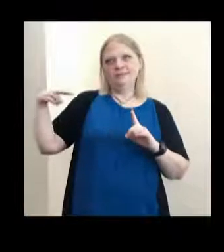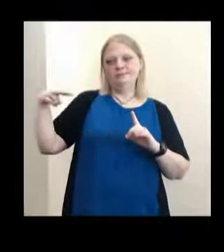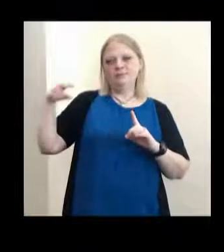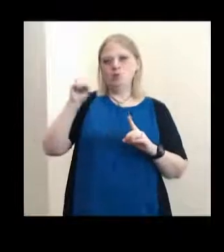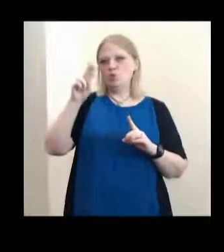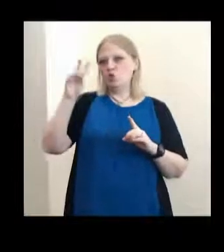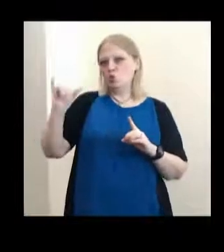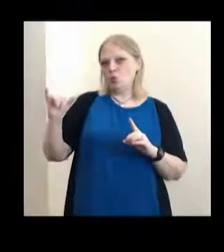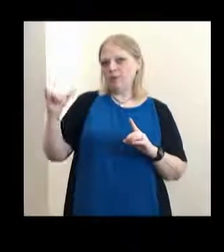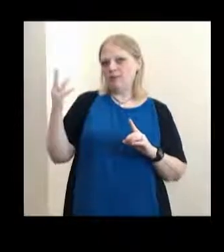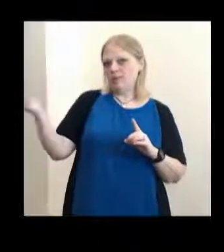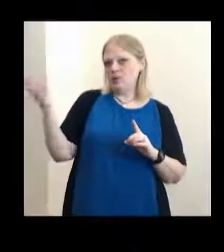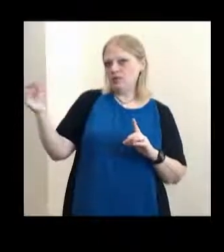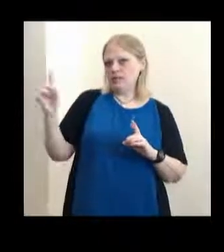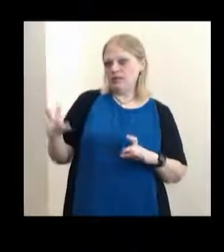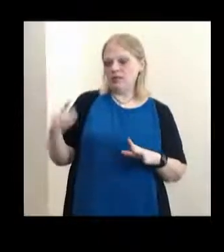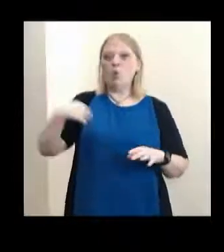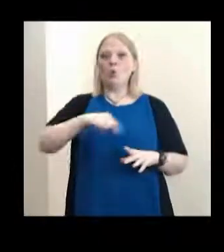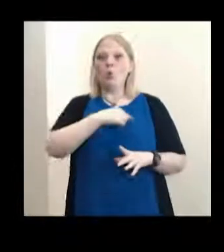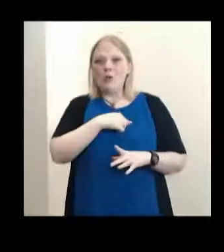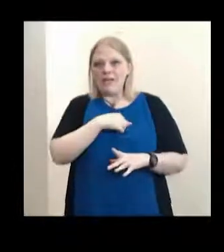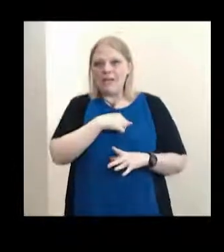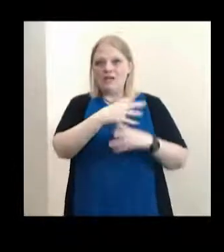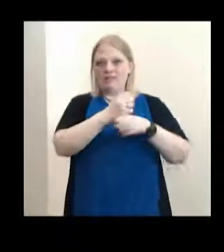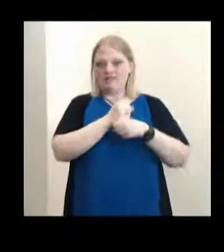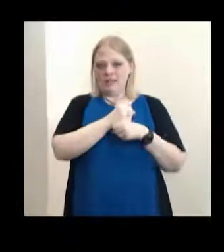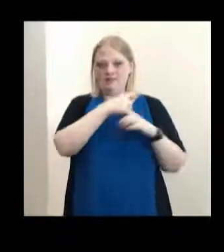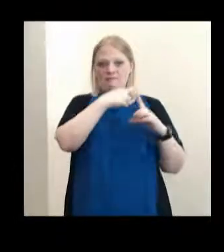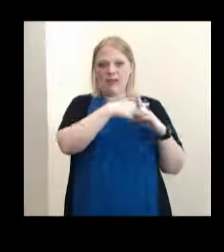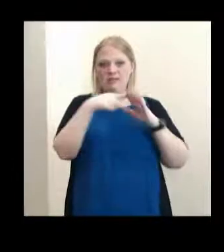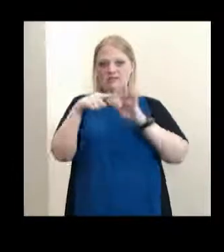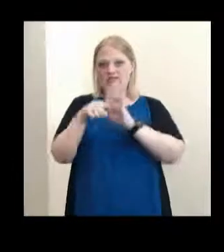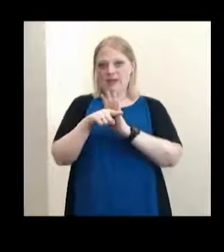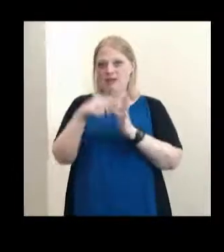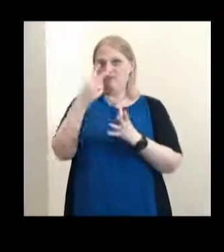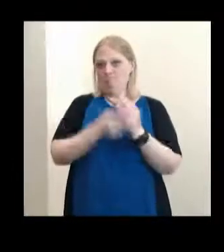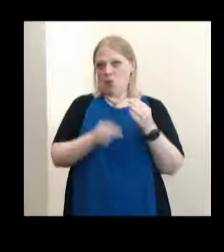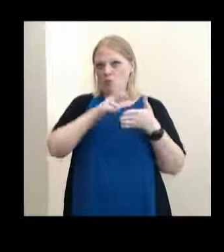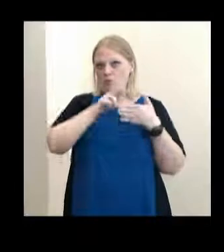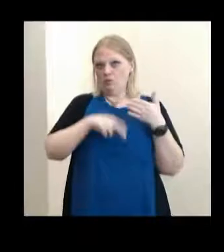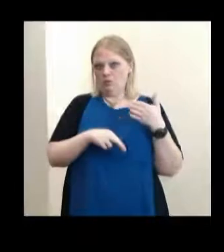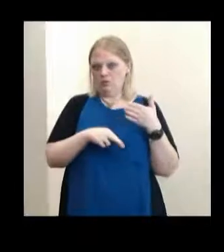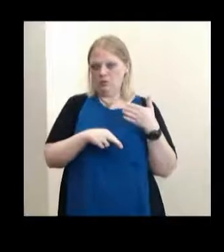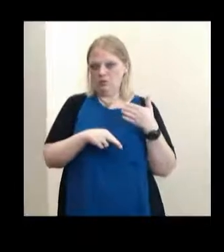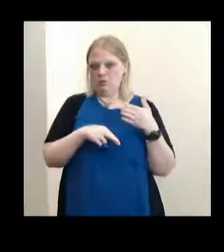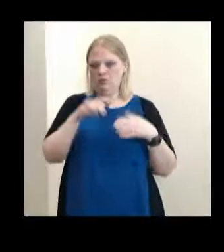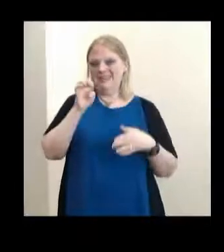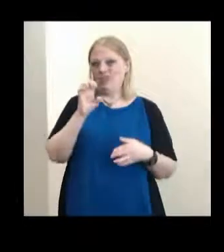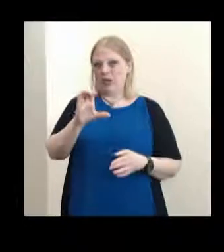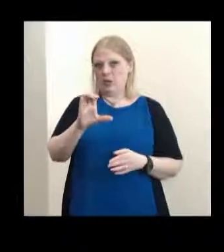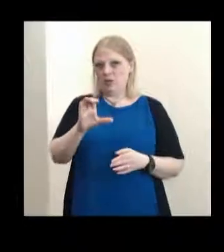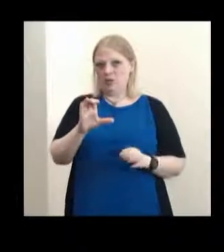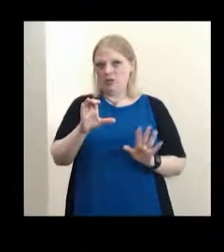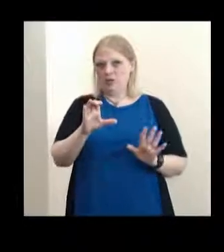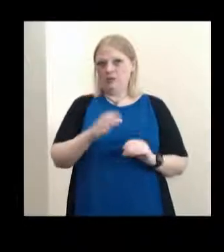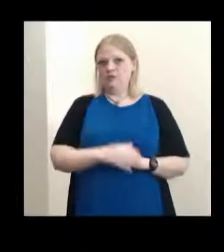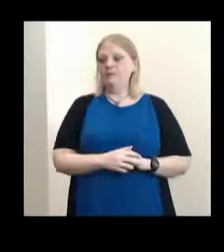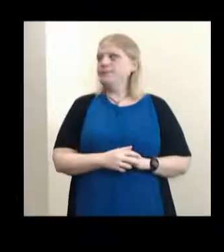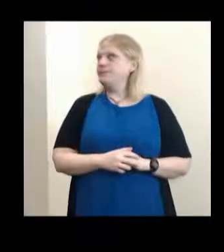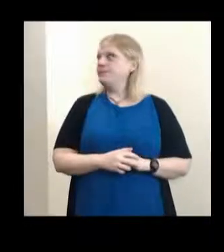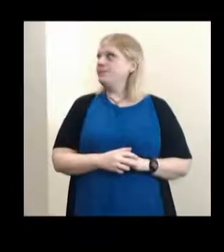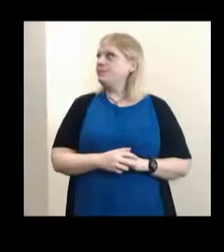SUNY, but these are the tests that we receive both the positive and the negative results in Erie County. So you can see